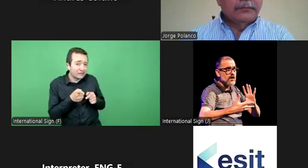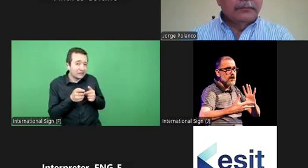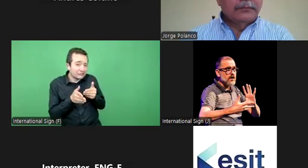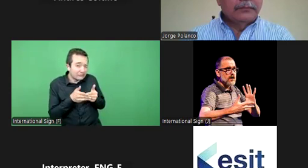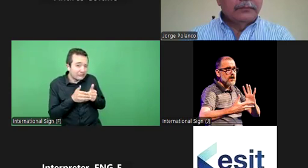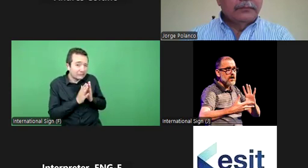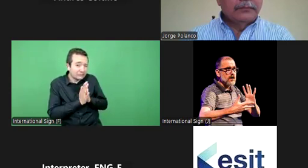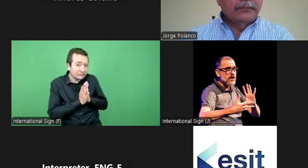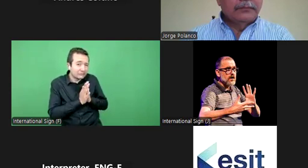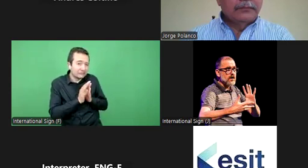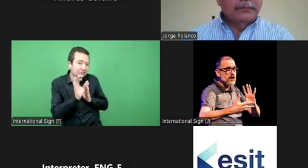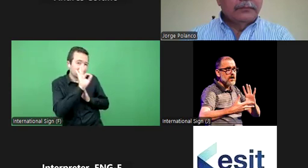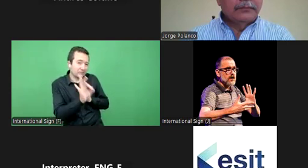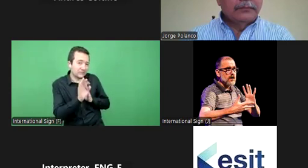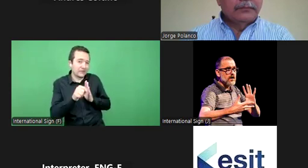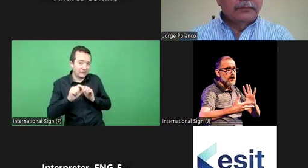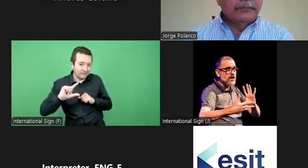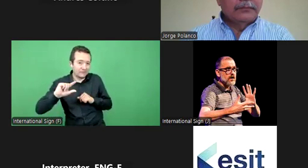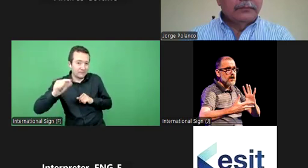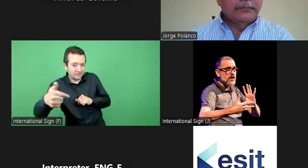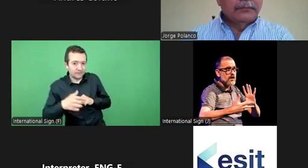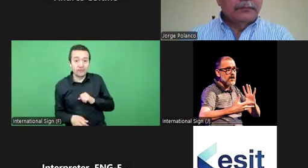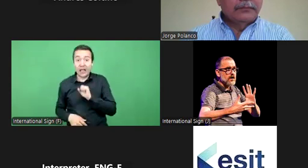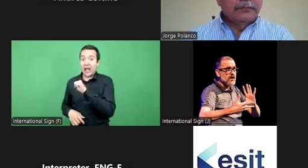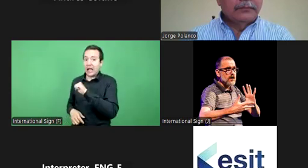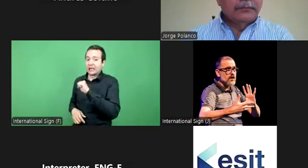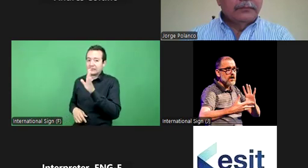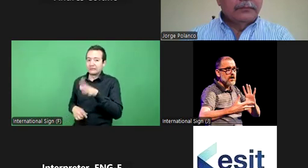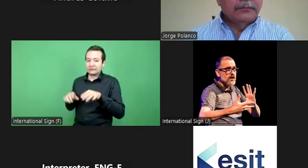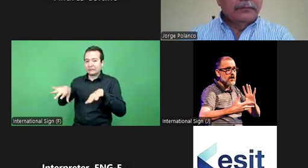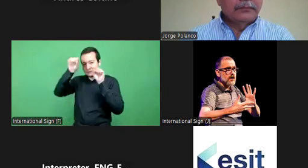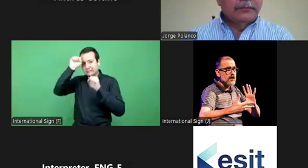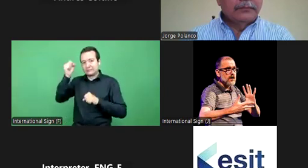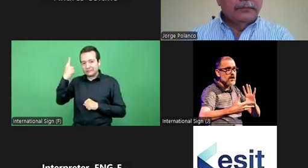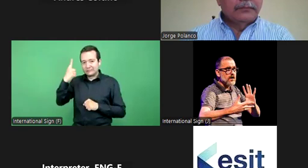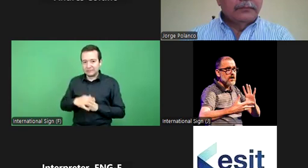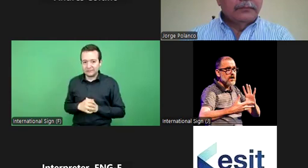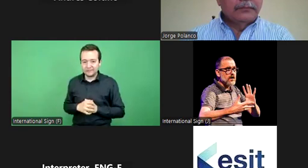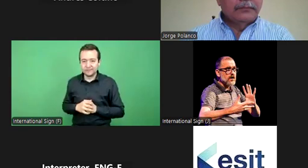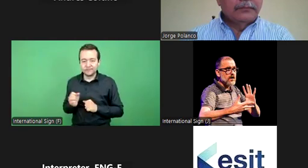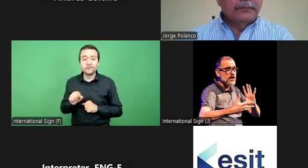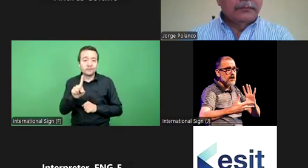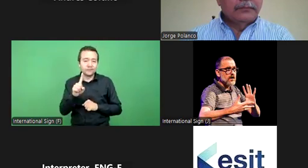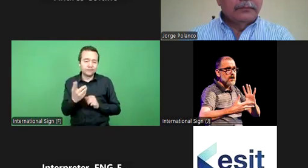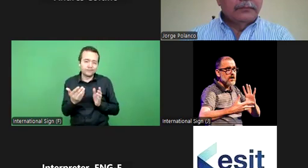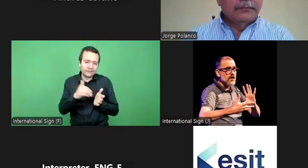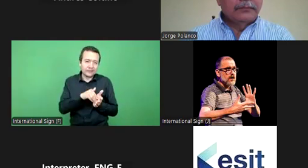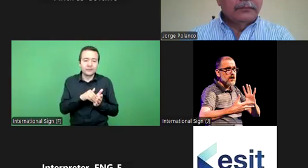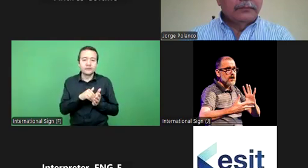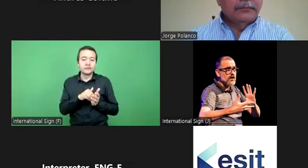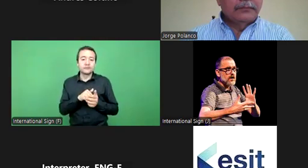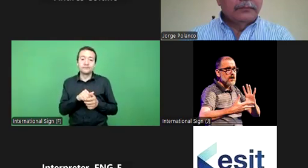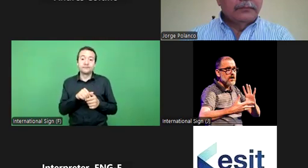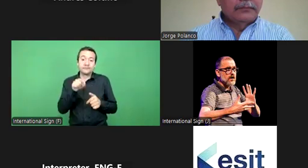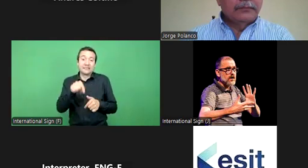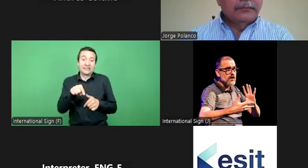right. So, but then again, that's it. So you could go ahead and issue the second question. Okay, thank you,